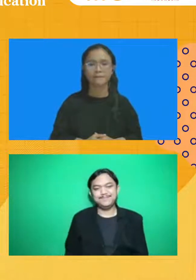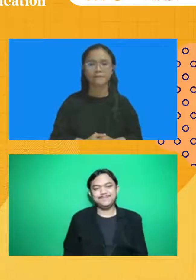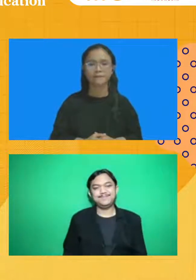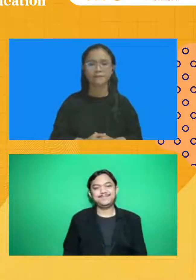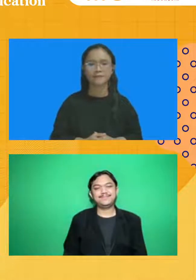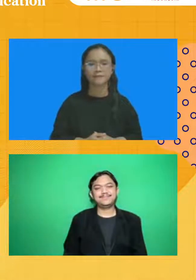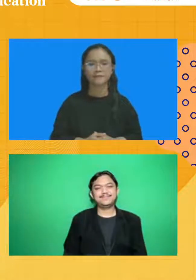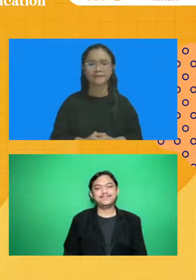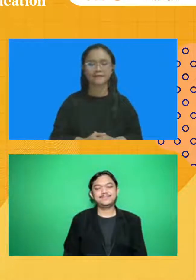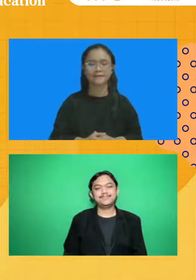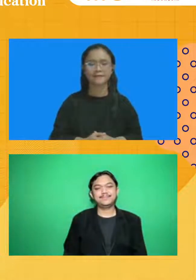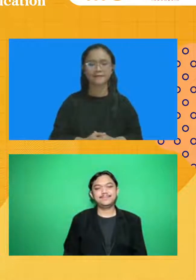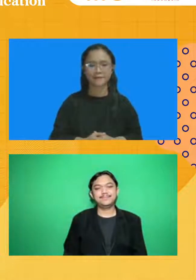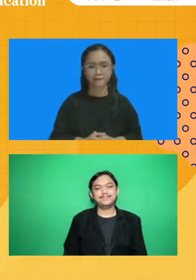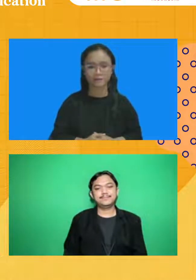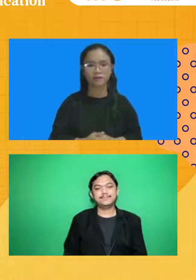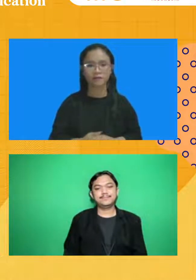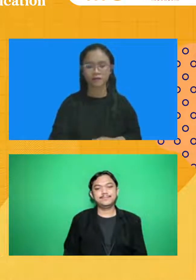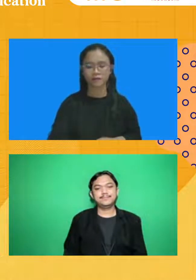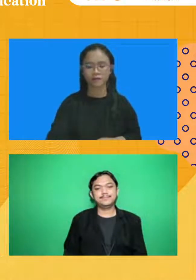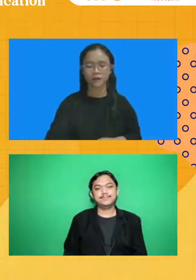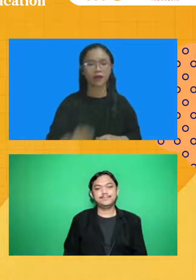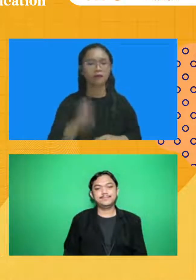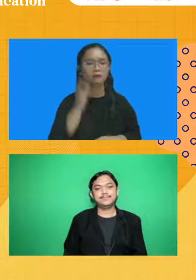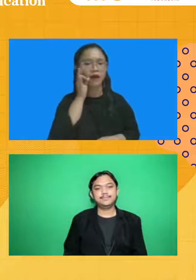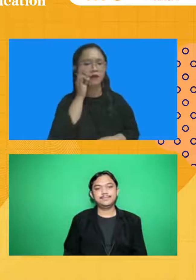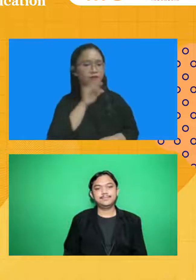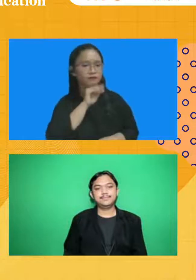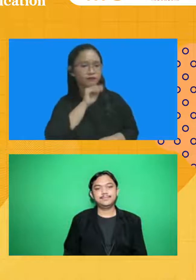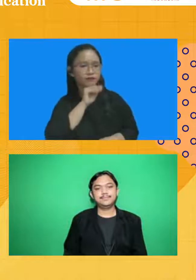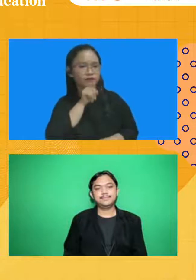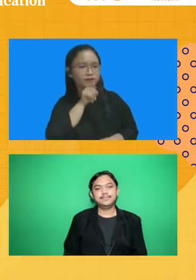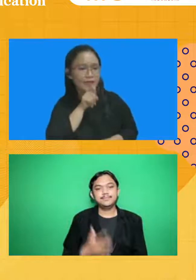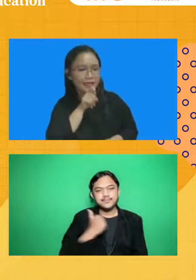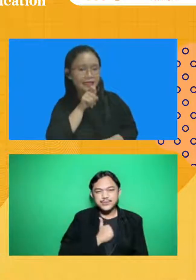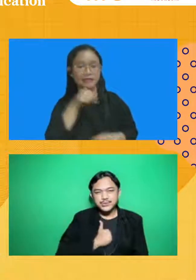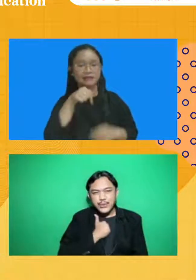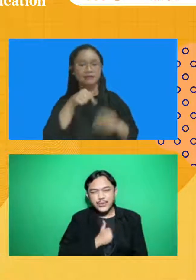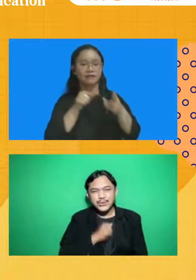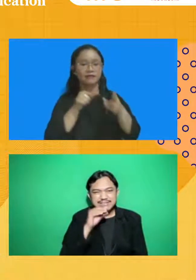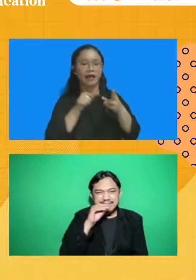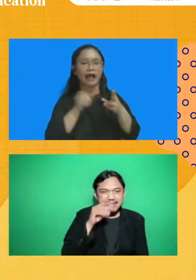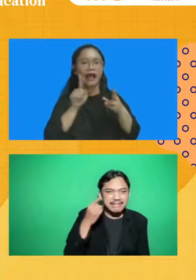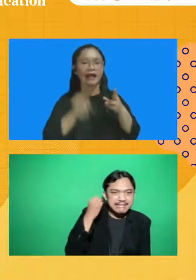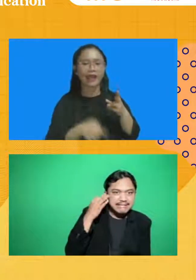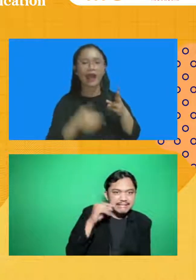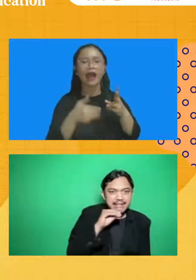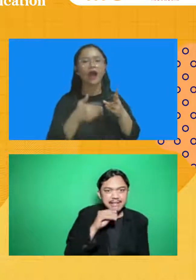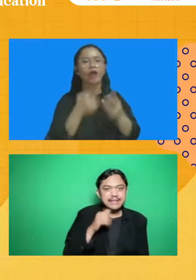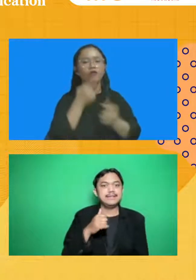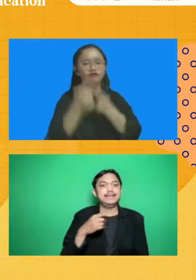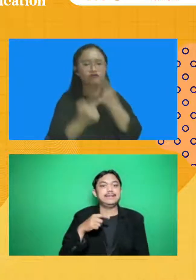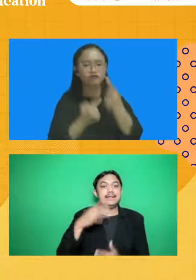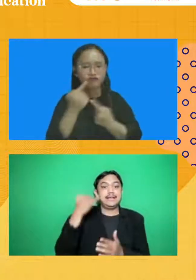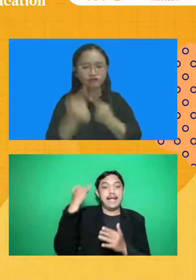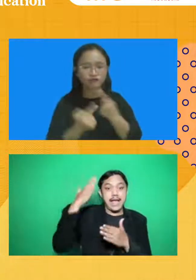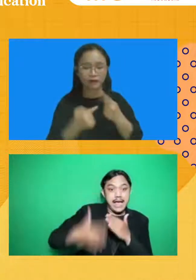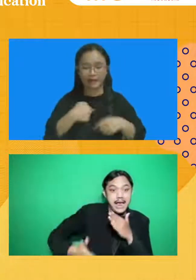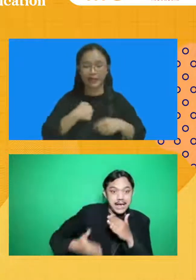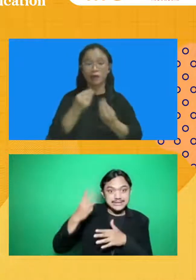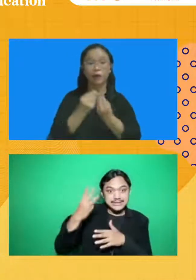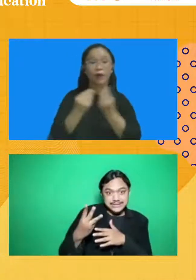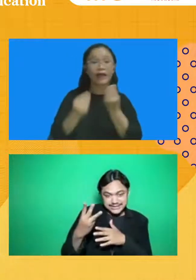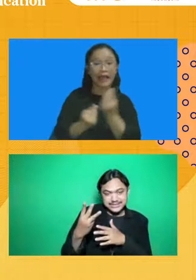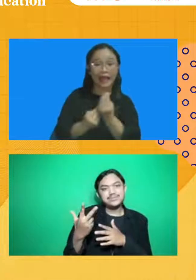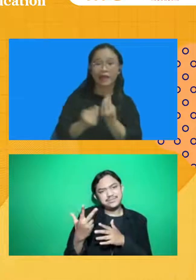Yeah, sorry, I was in the mute. Sandini, I'm going to be leading the conversation for the room 3.